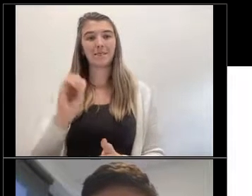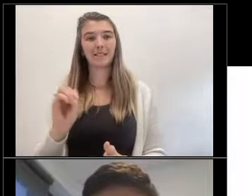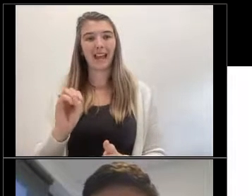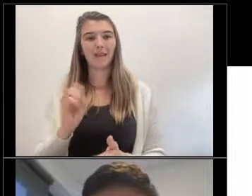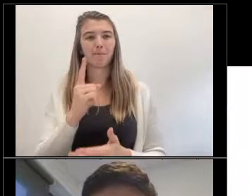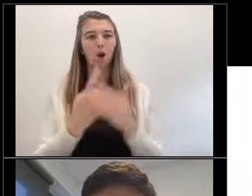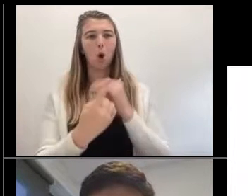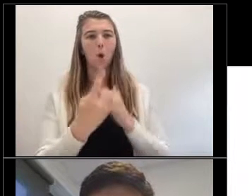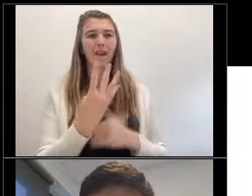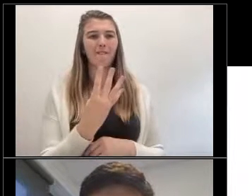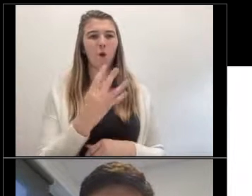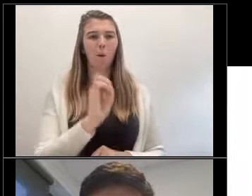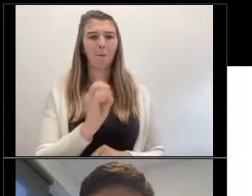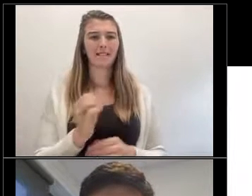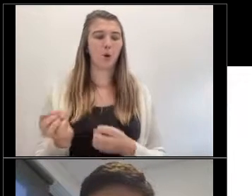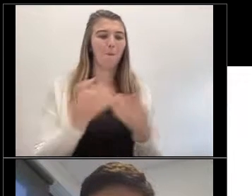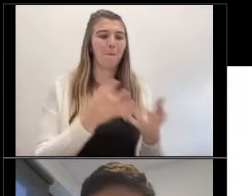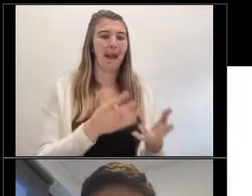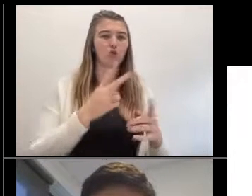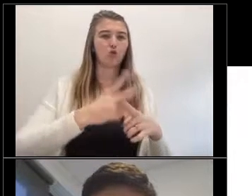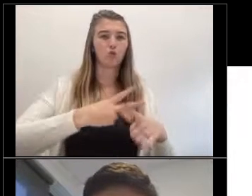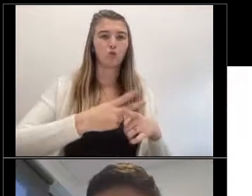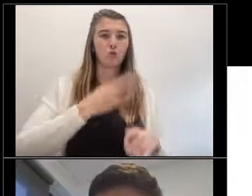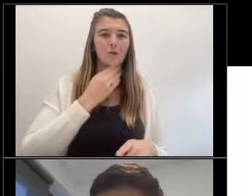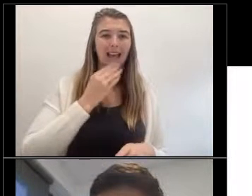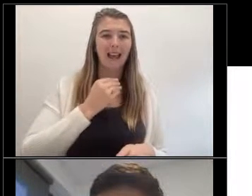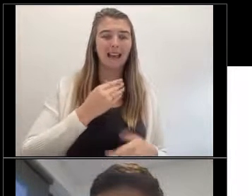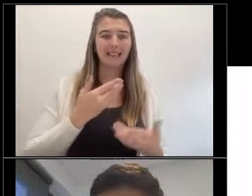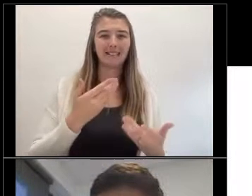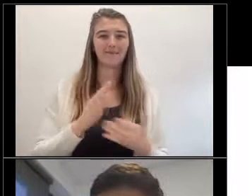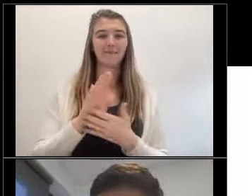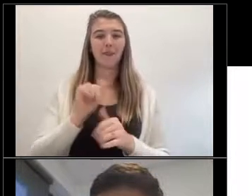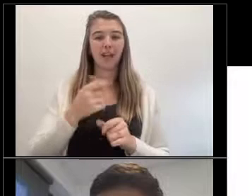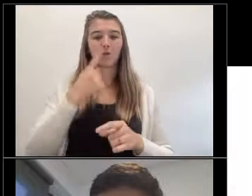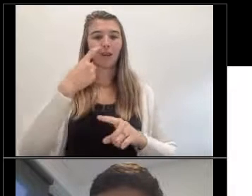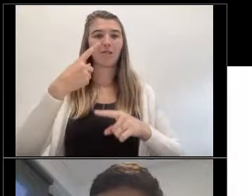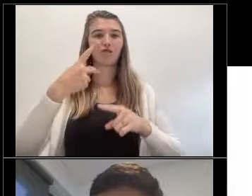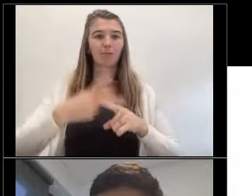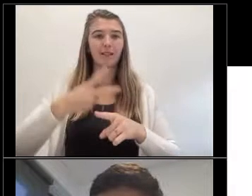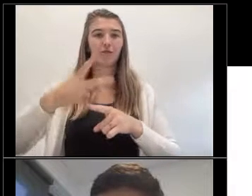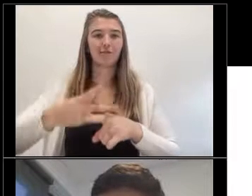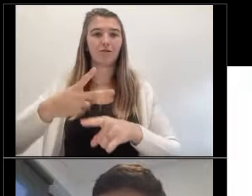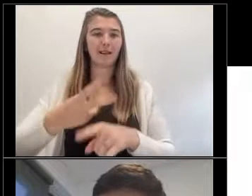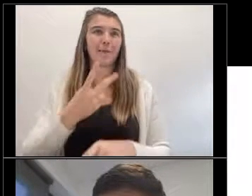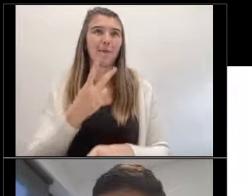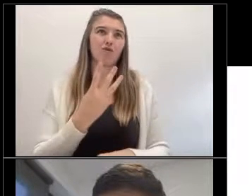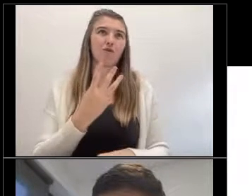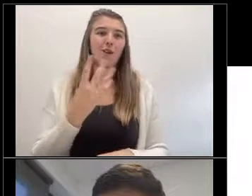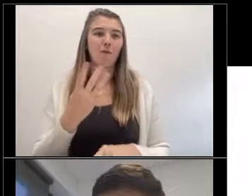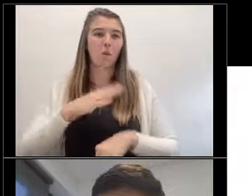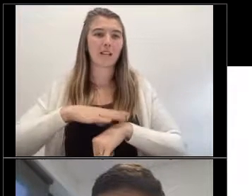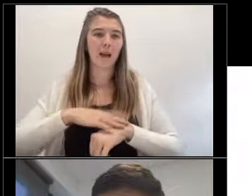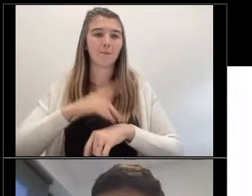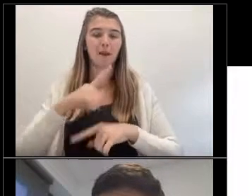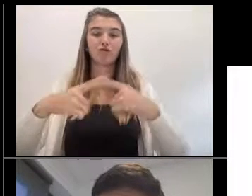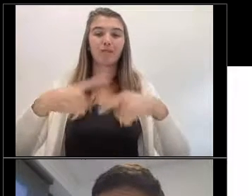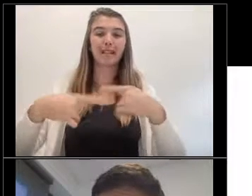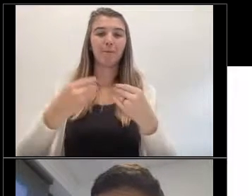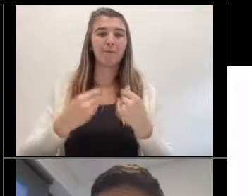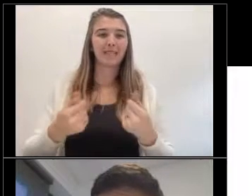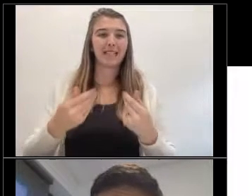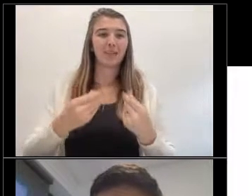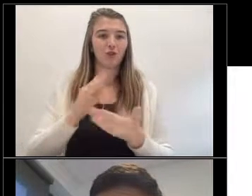is, like, you can only repeat the process 2 or 3 or 4 times, and then the recycled material loses even more its properties and you cannot